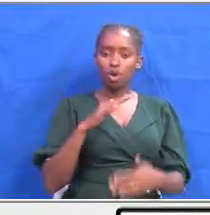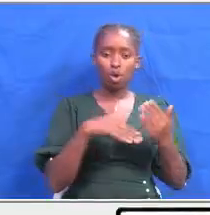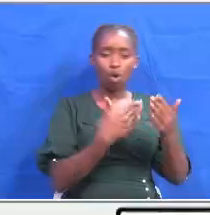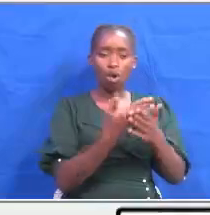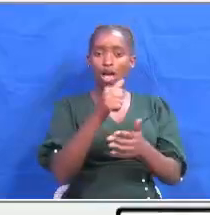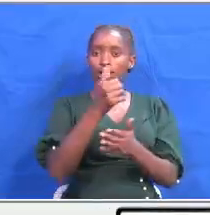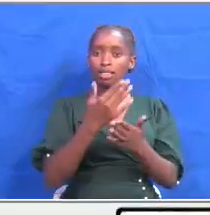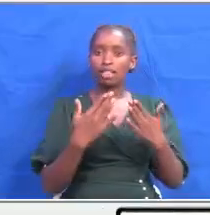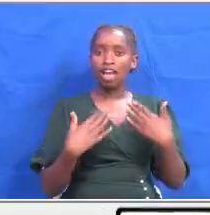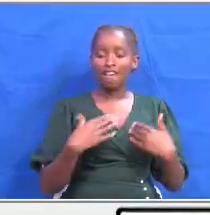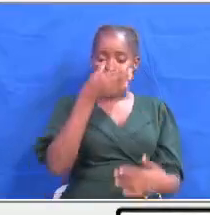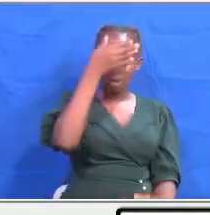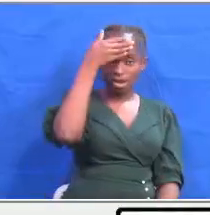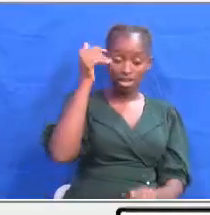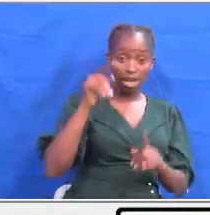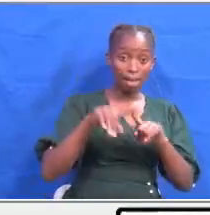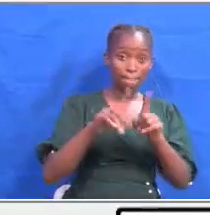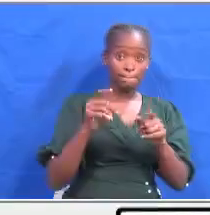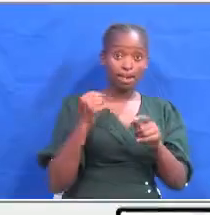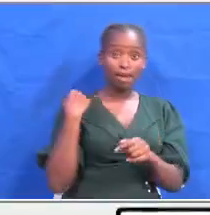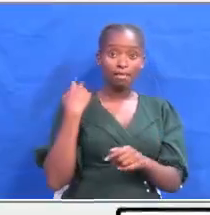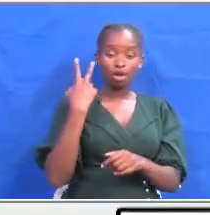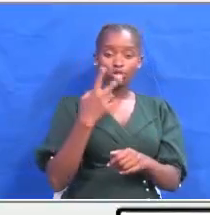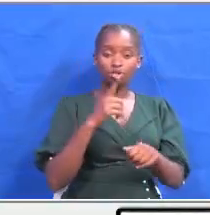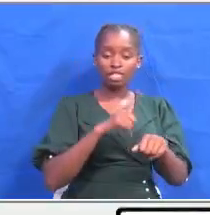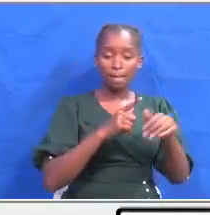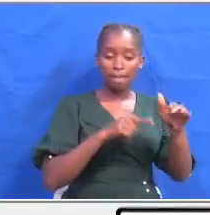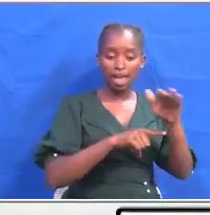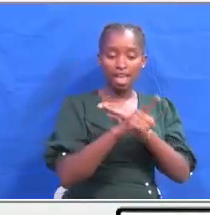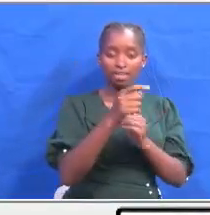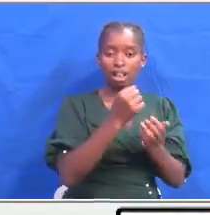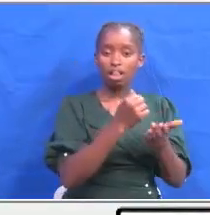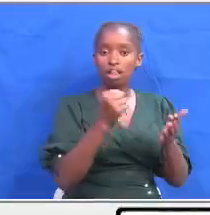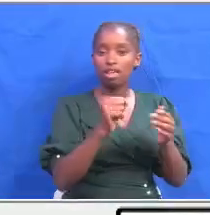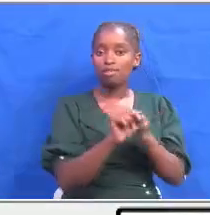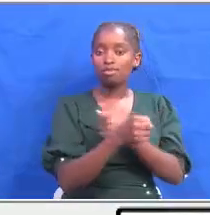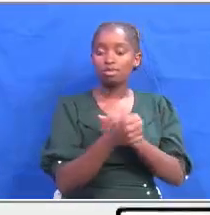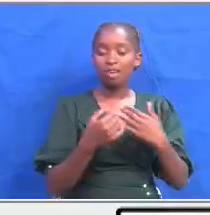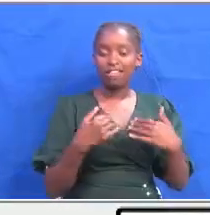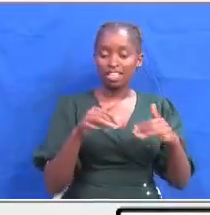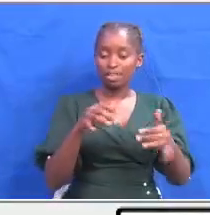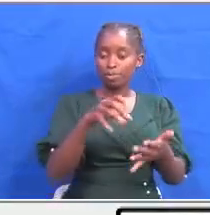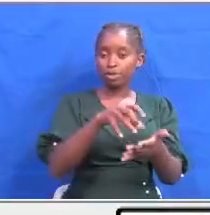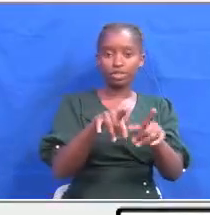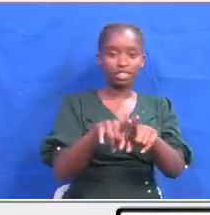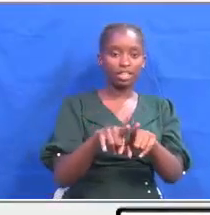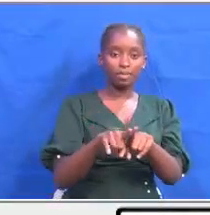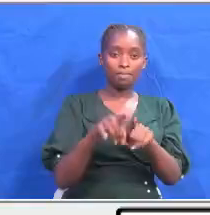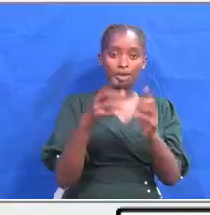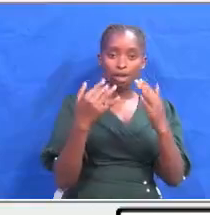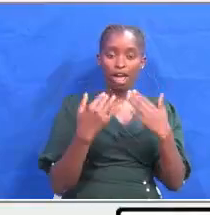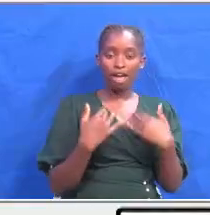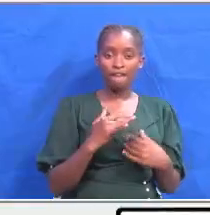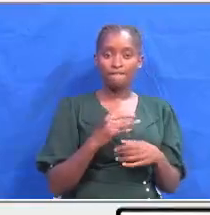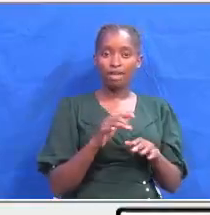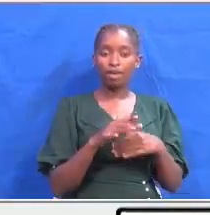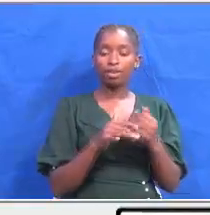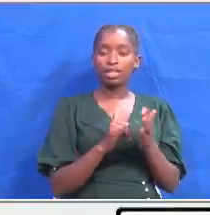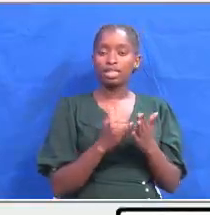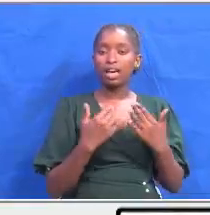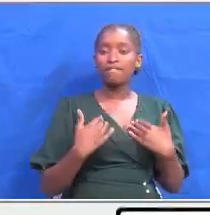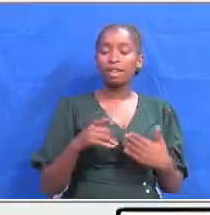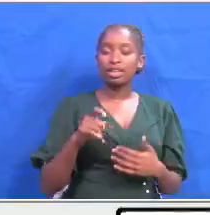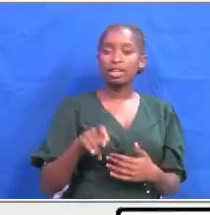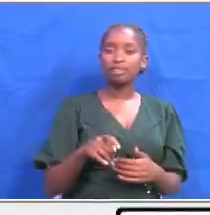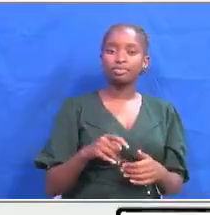round when she came, that was not an issue. Yeah. Again, she couldn't survive. Mm-hmm. So there's a lot of dynamism around that. And that's why I say for me, I want